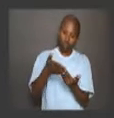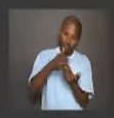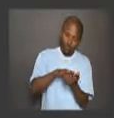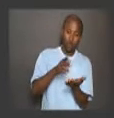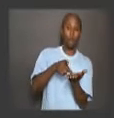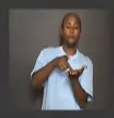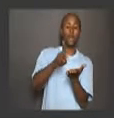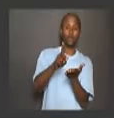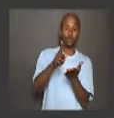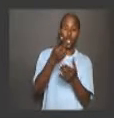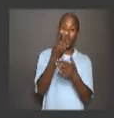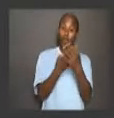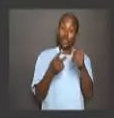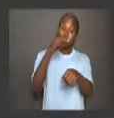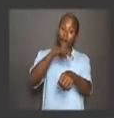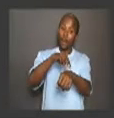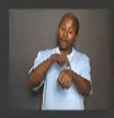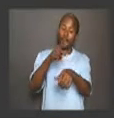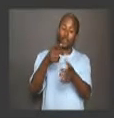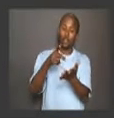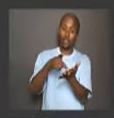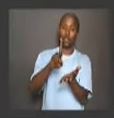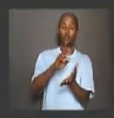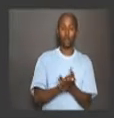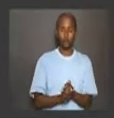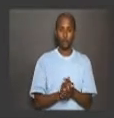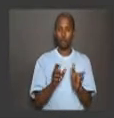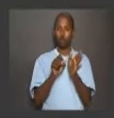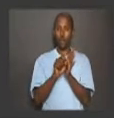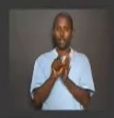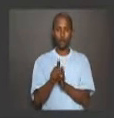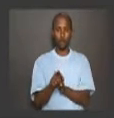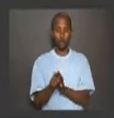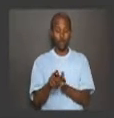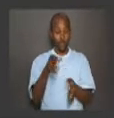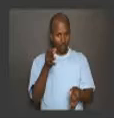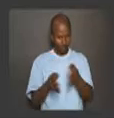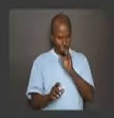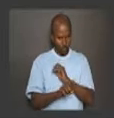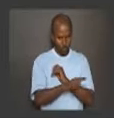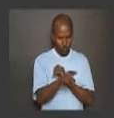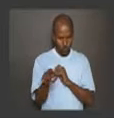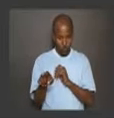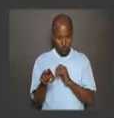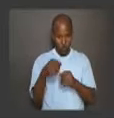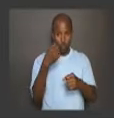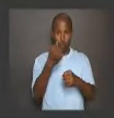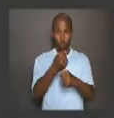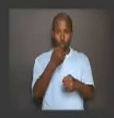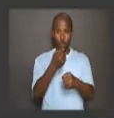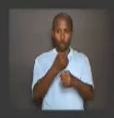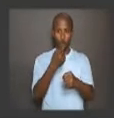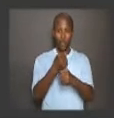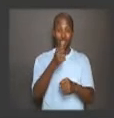called double time. For example, if your hourly rate